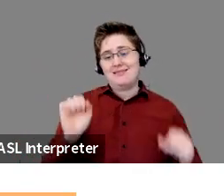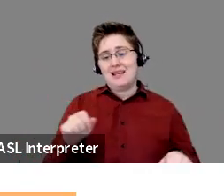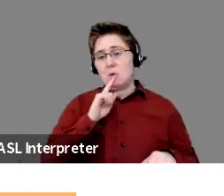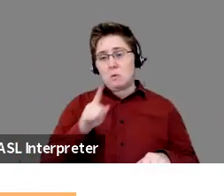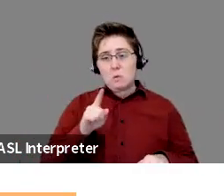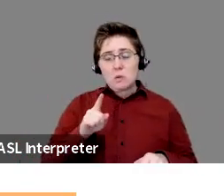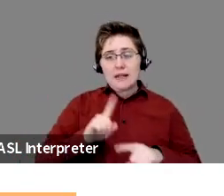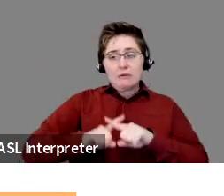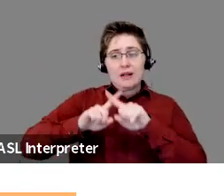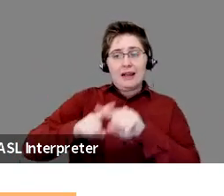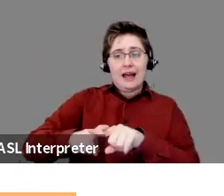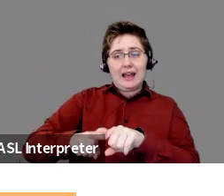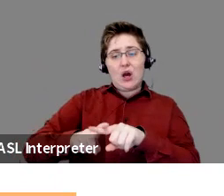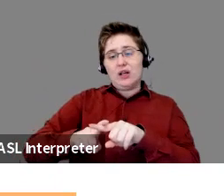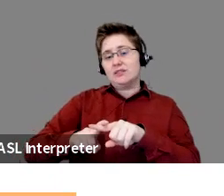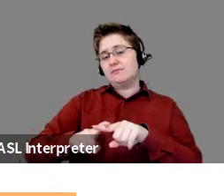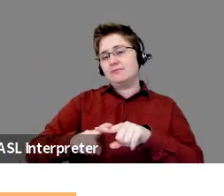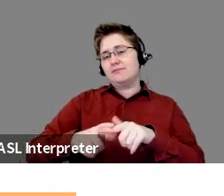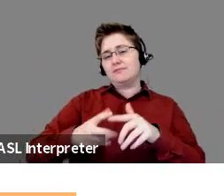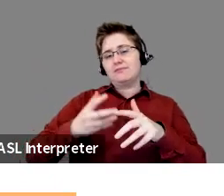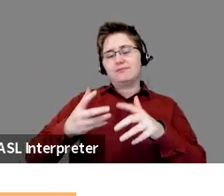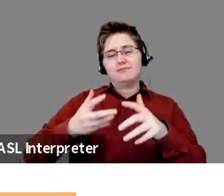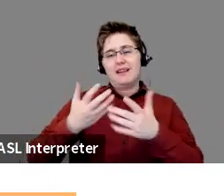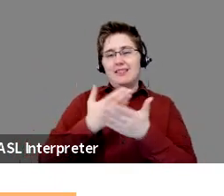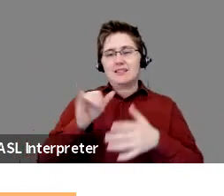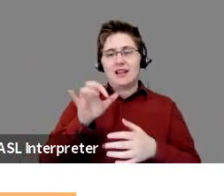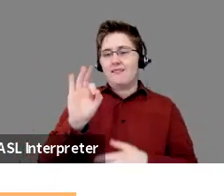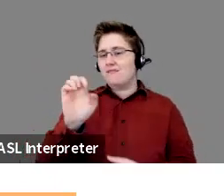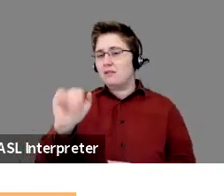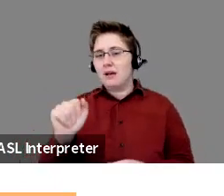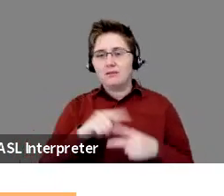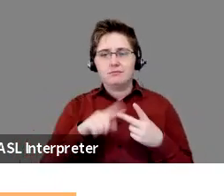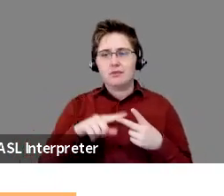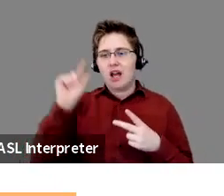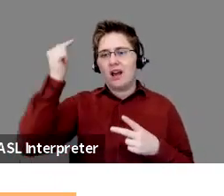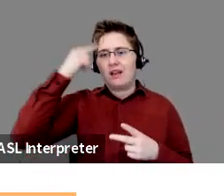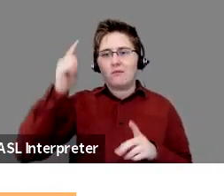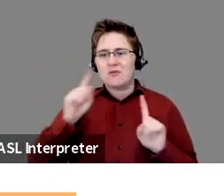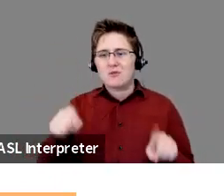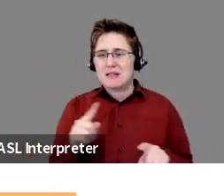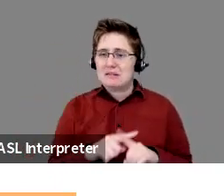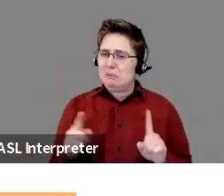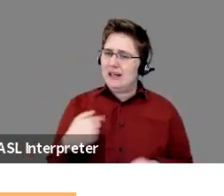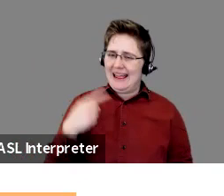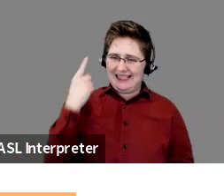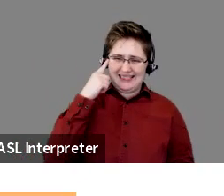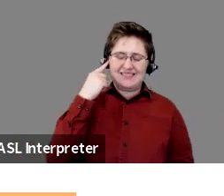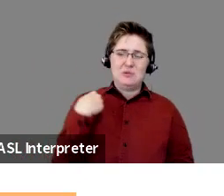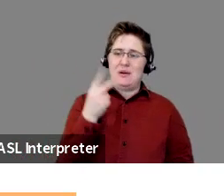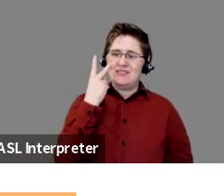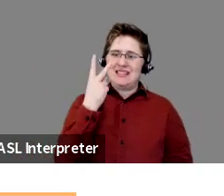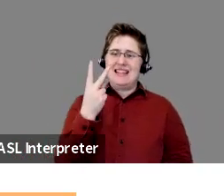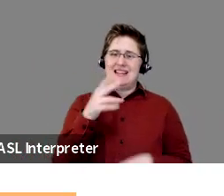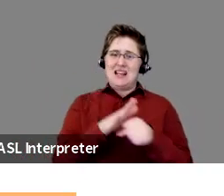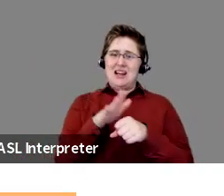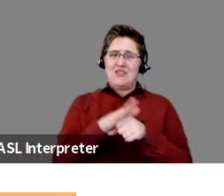solely rely on things like FEMA or government response, but I think we've seen enough